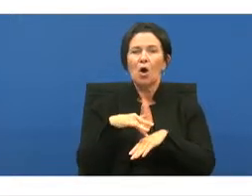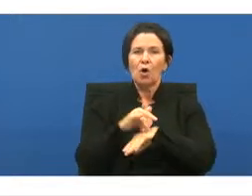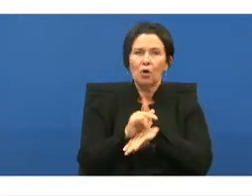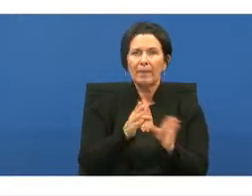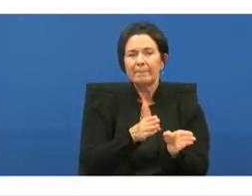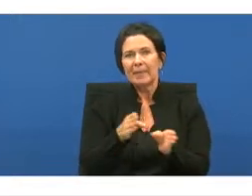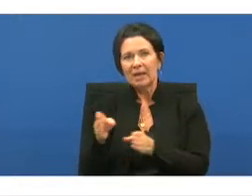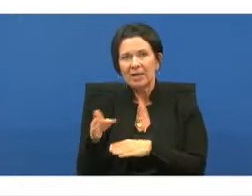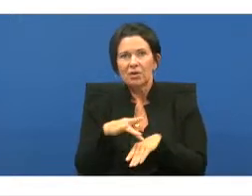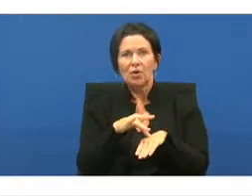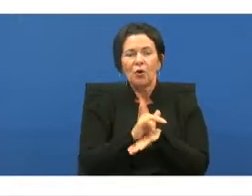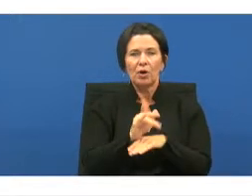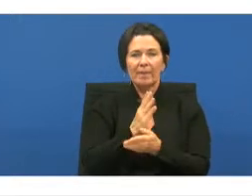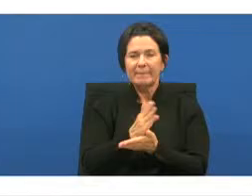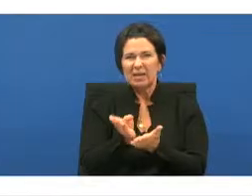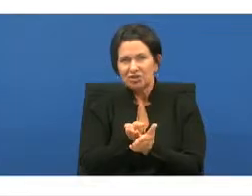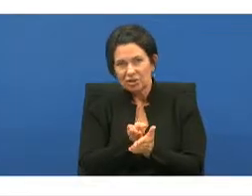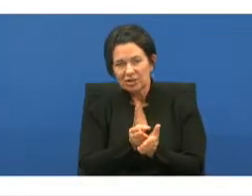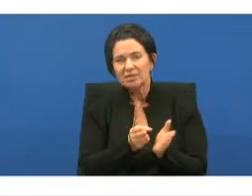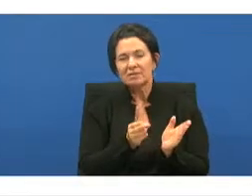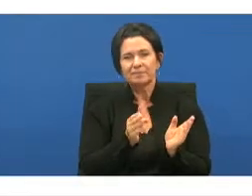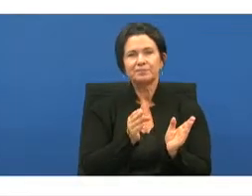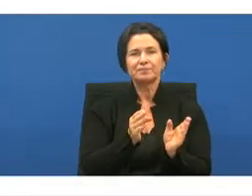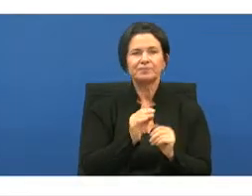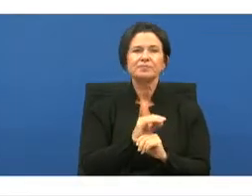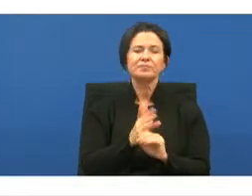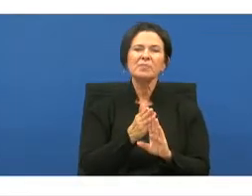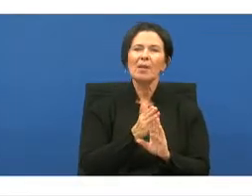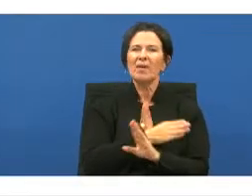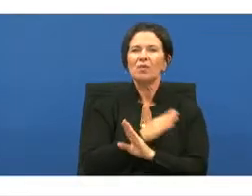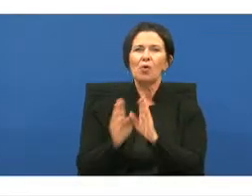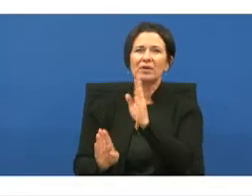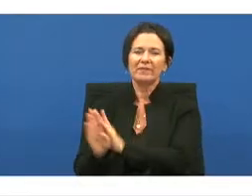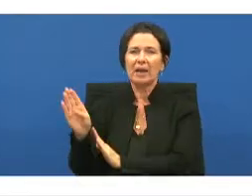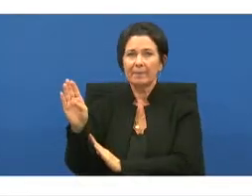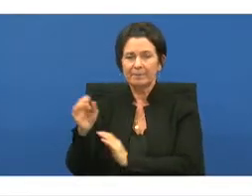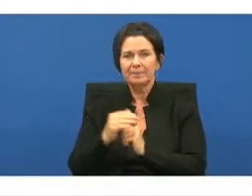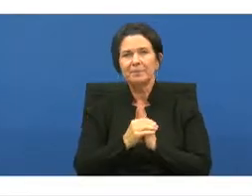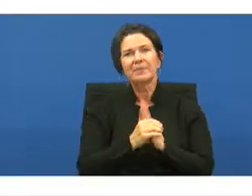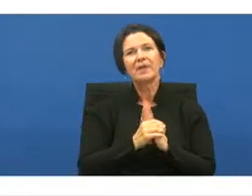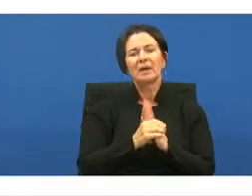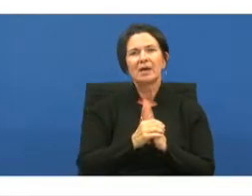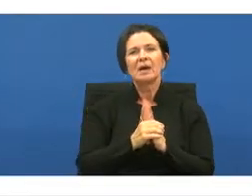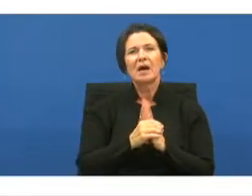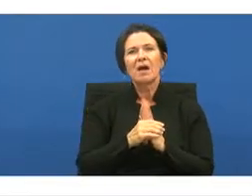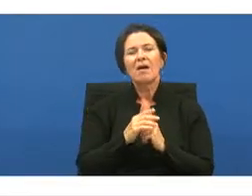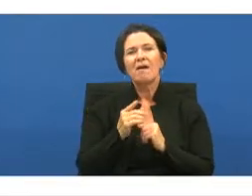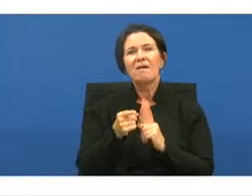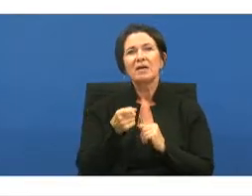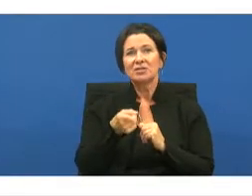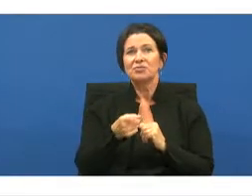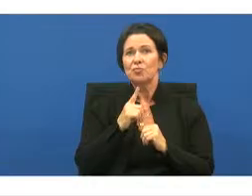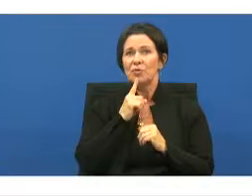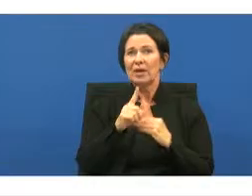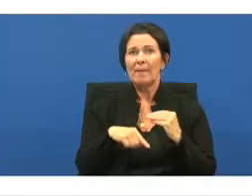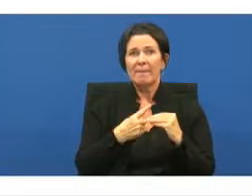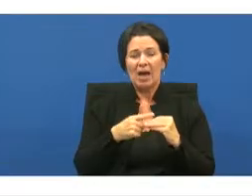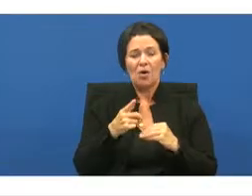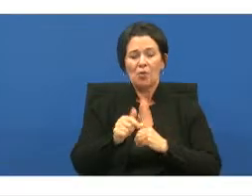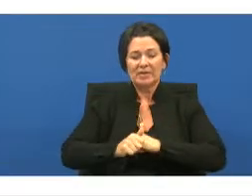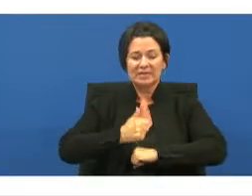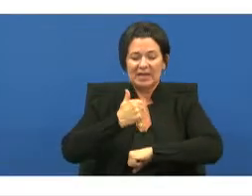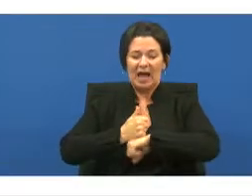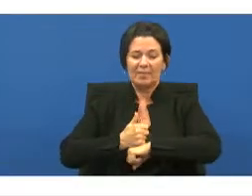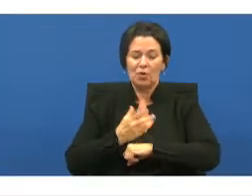and the point of the plans are not to design the building. It's the development partners that would do that. But it's really about establishing what